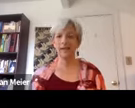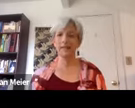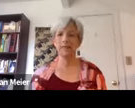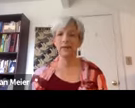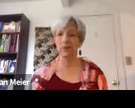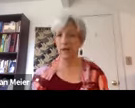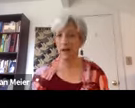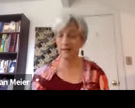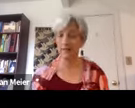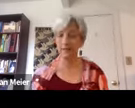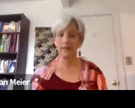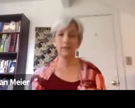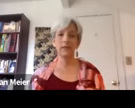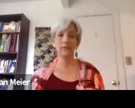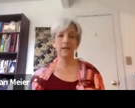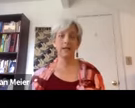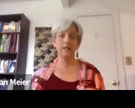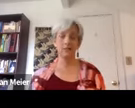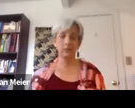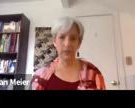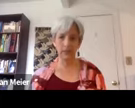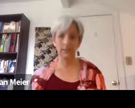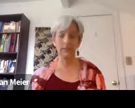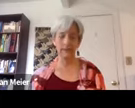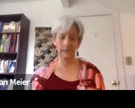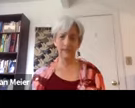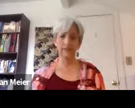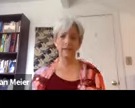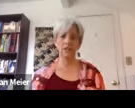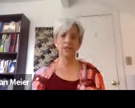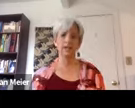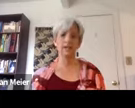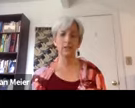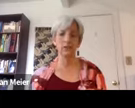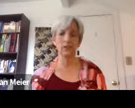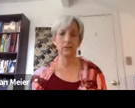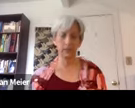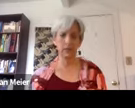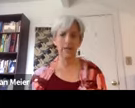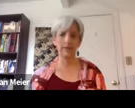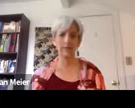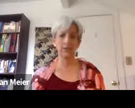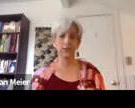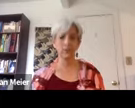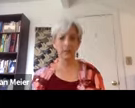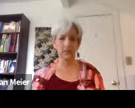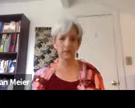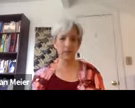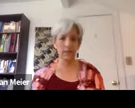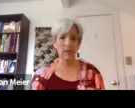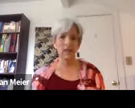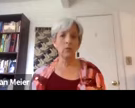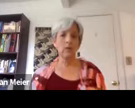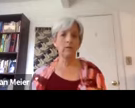was in the case than when they were not. Pretty shocking, particularly given that GALs are supposed to be advocating for children's best